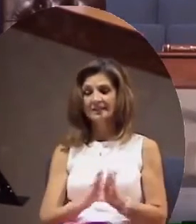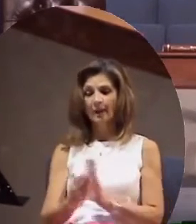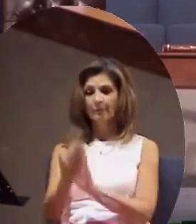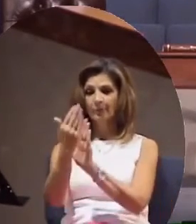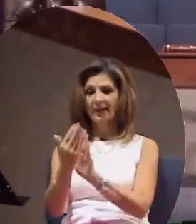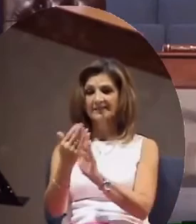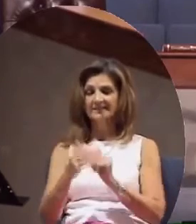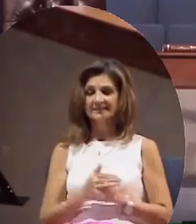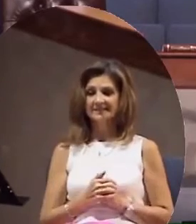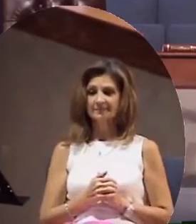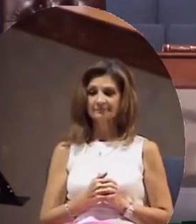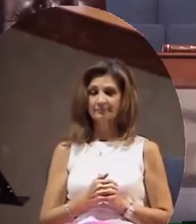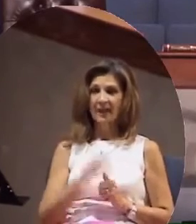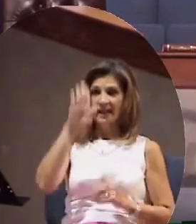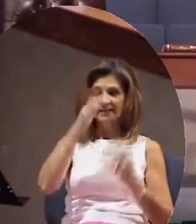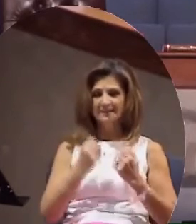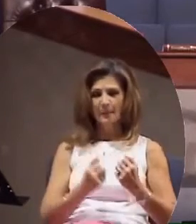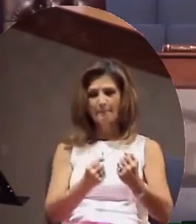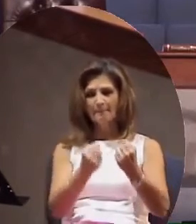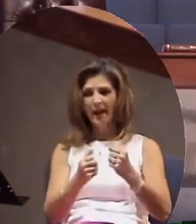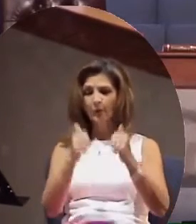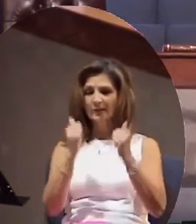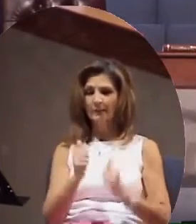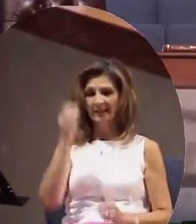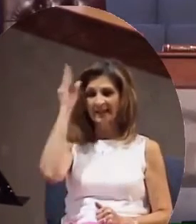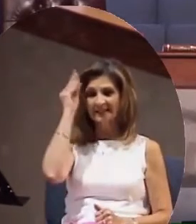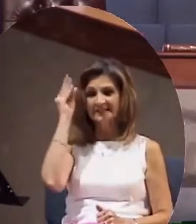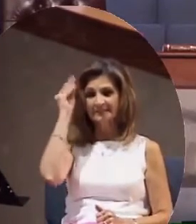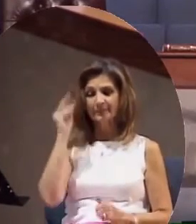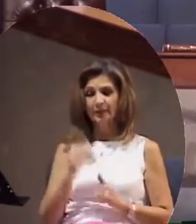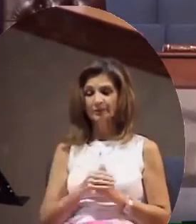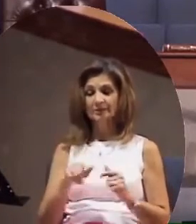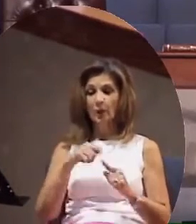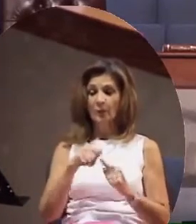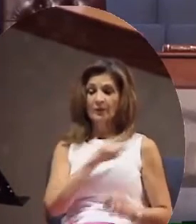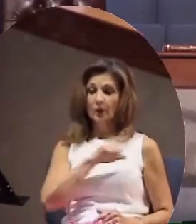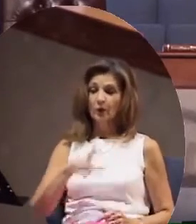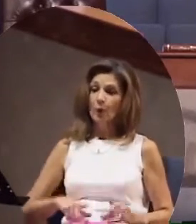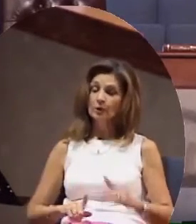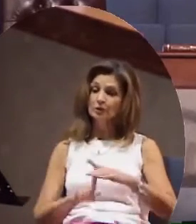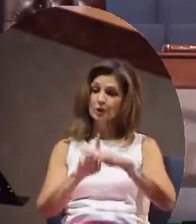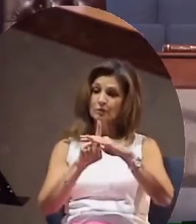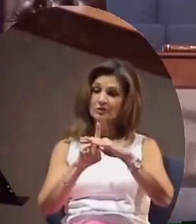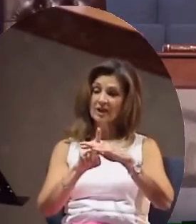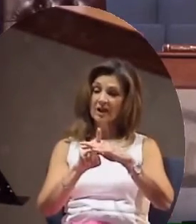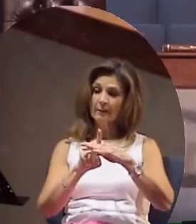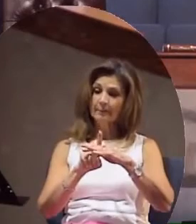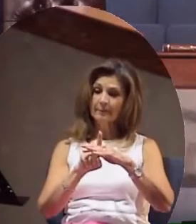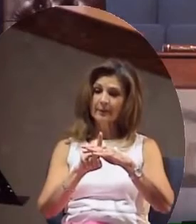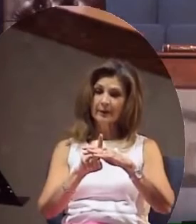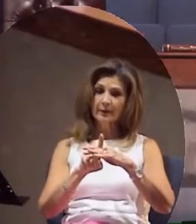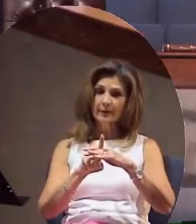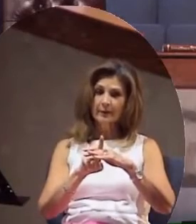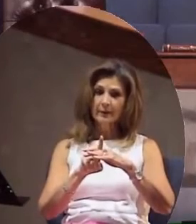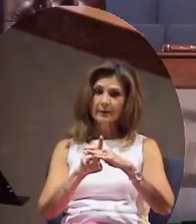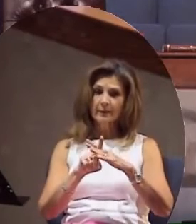enjoyed. His power can be experienced. It's when the Lord shows up that lives are